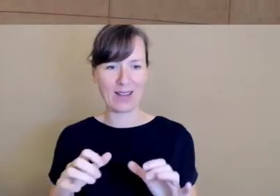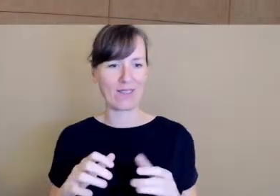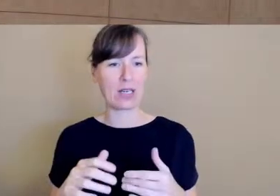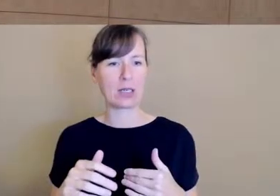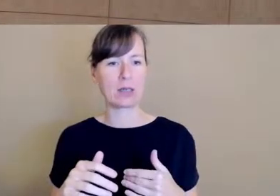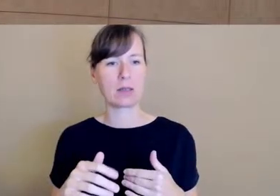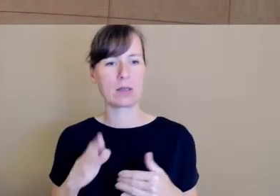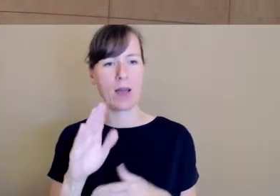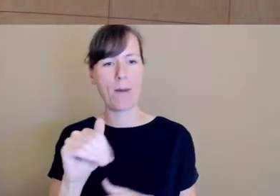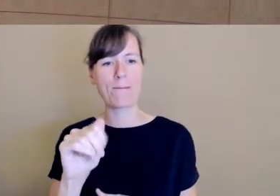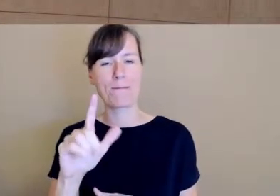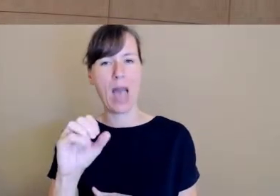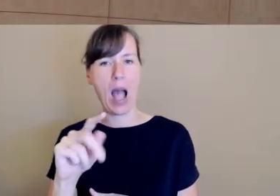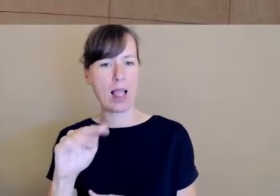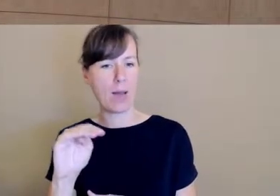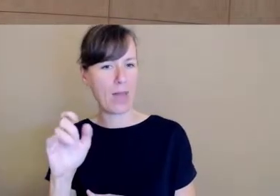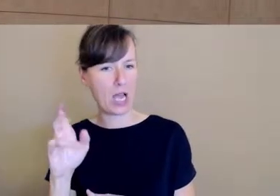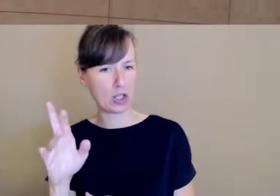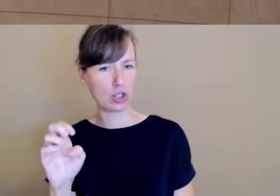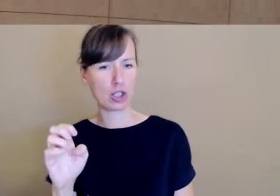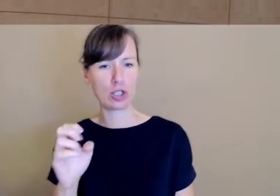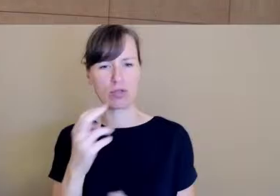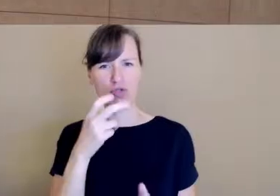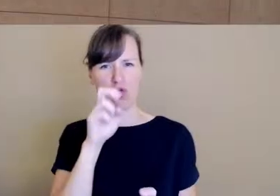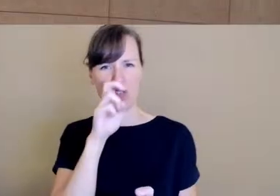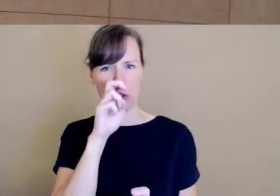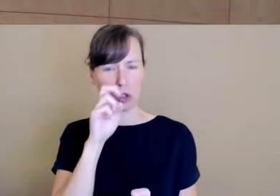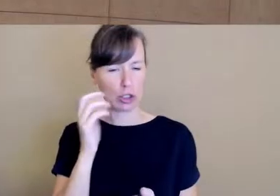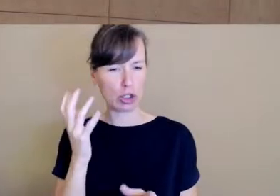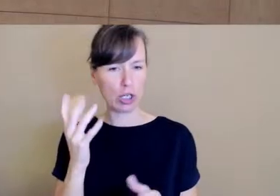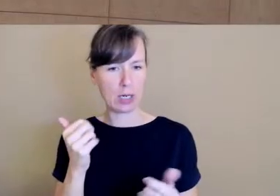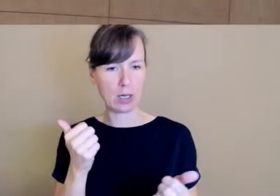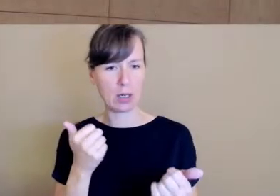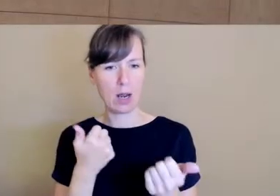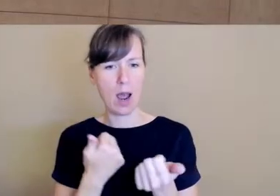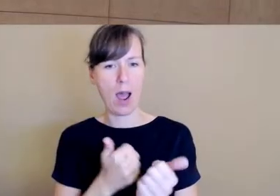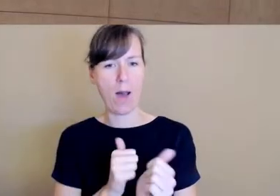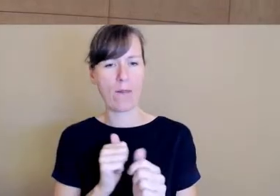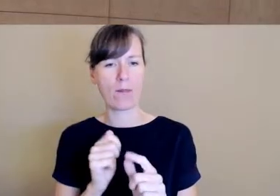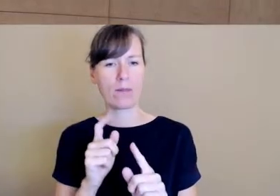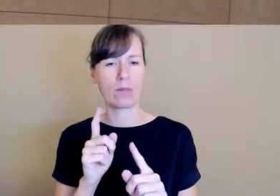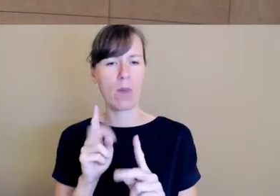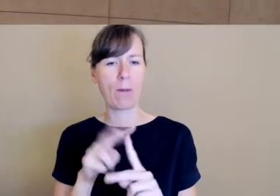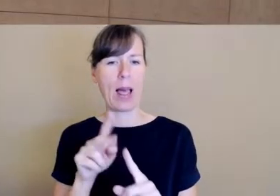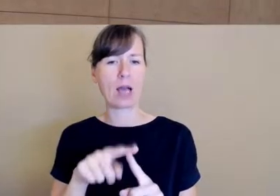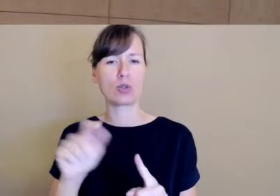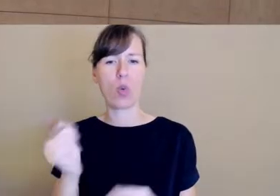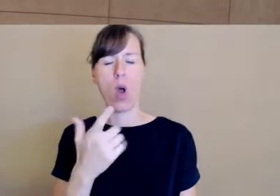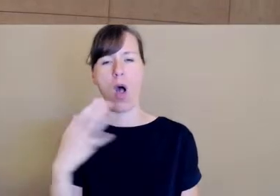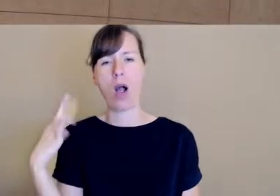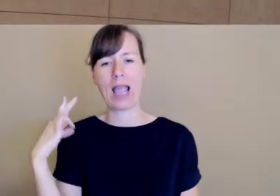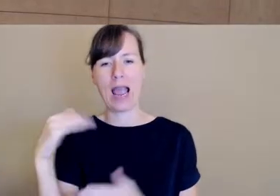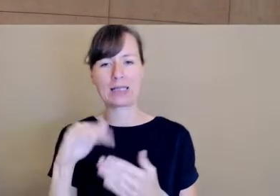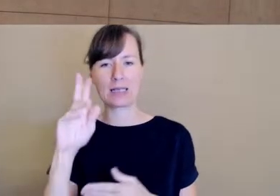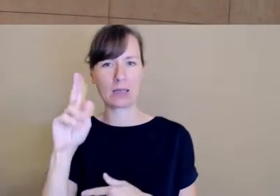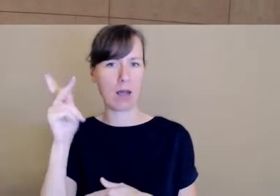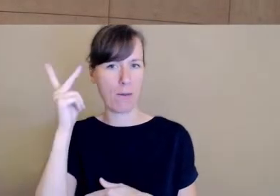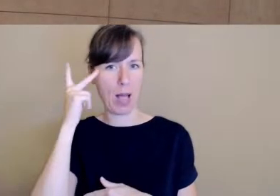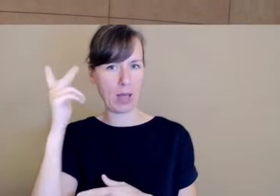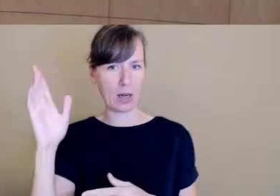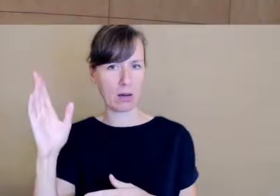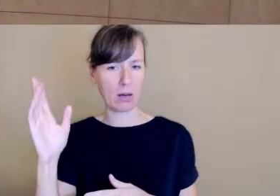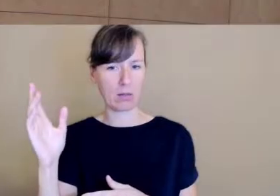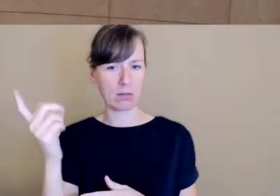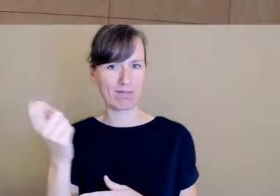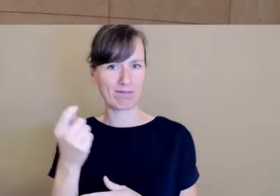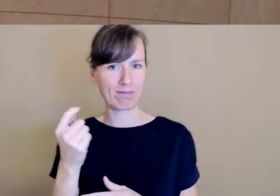there? Yeah, events supported by the town resources should follow these guidelines. So, I mean, again, to David's point, if